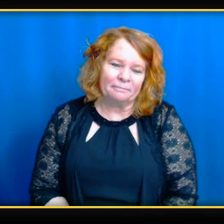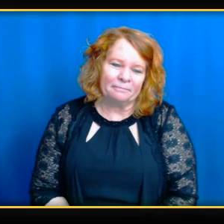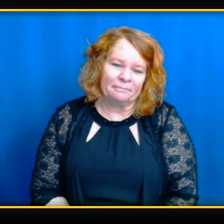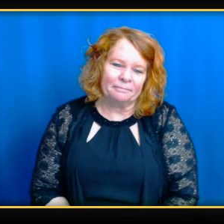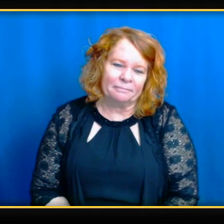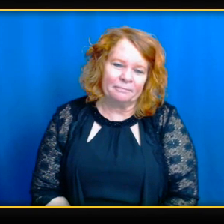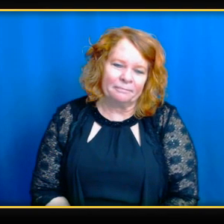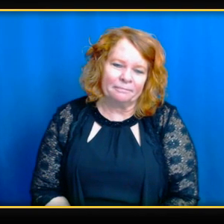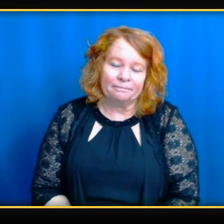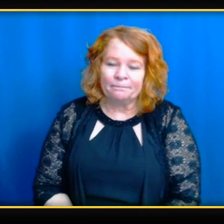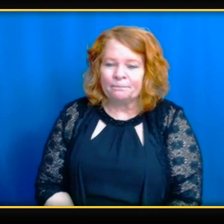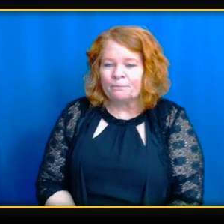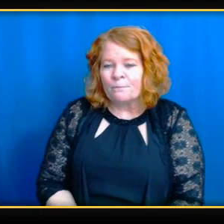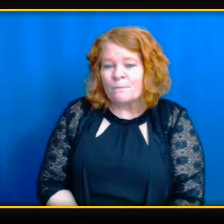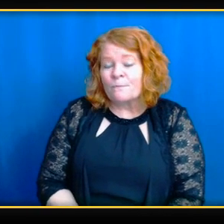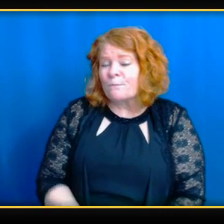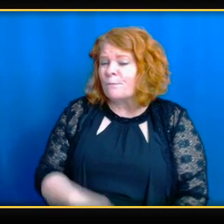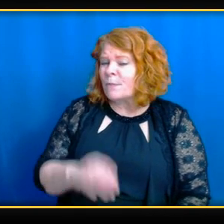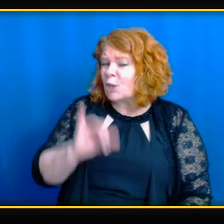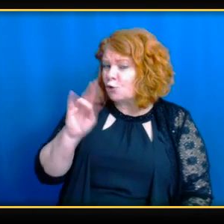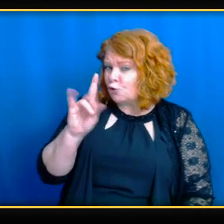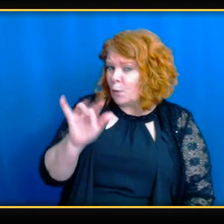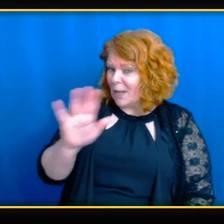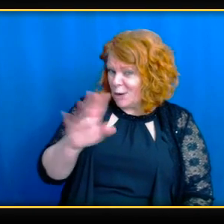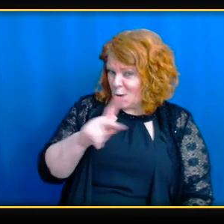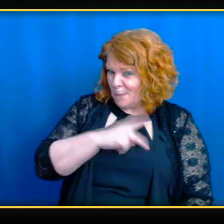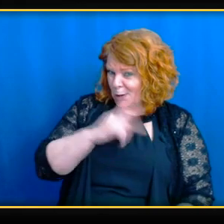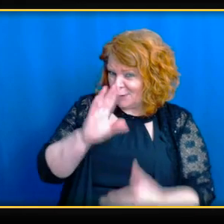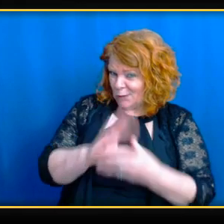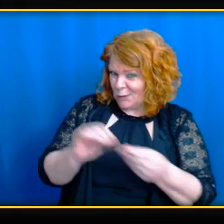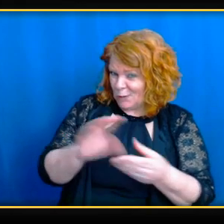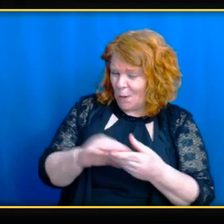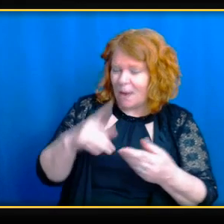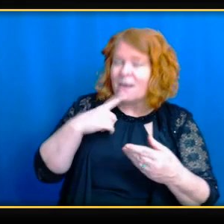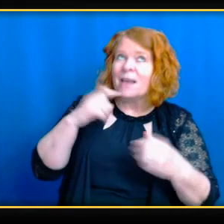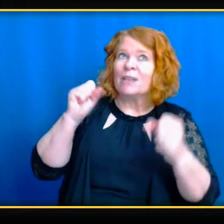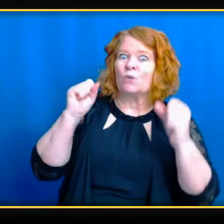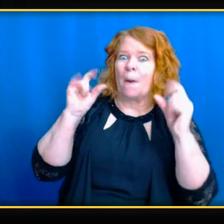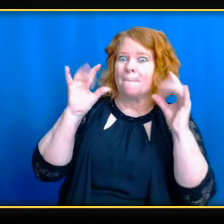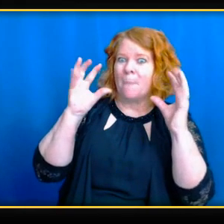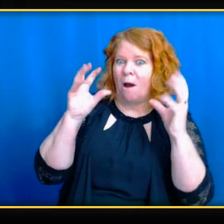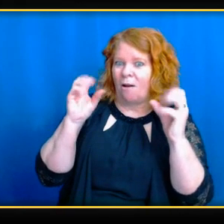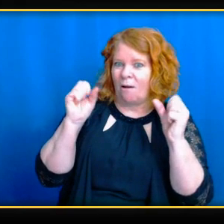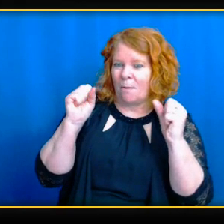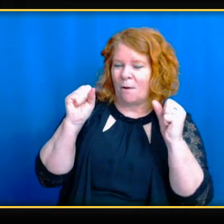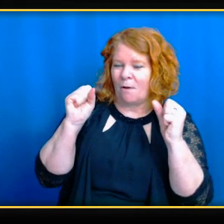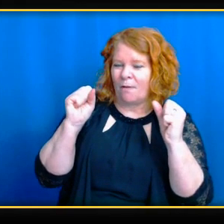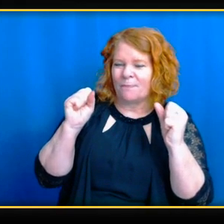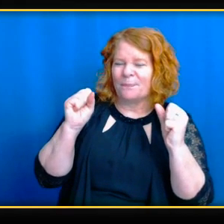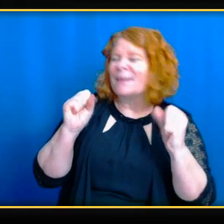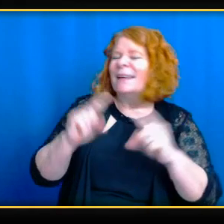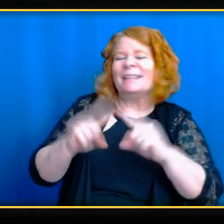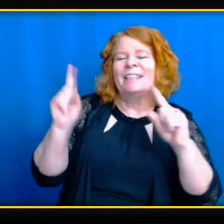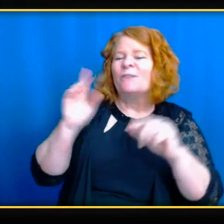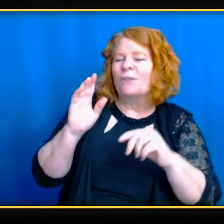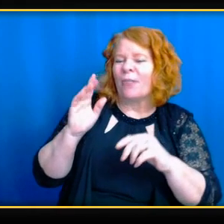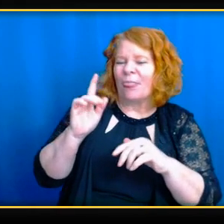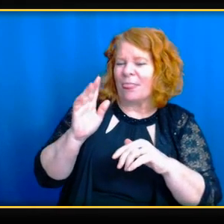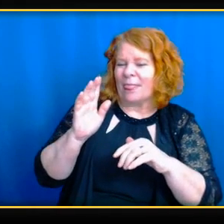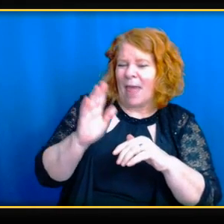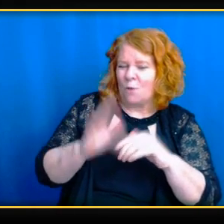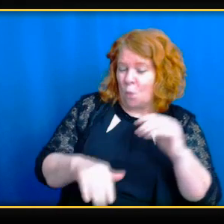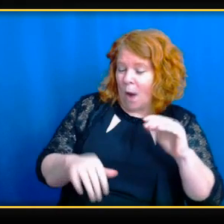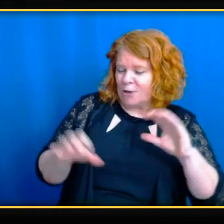Judy, your personal story is remarkable, quite apart from what you've been able to accomplish